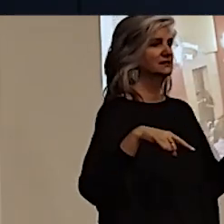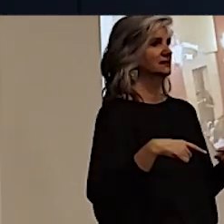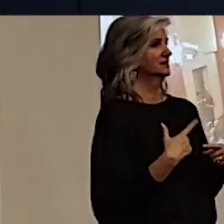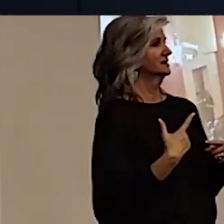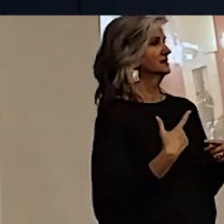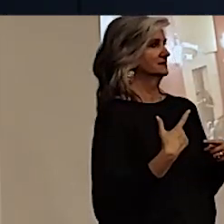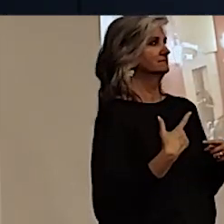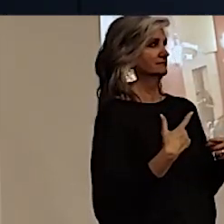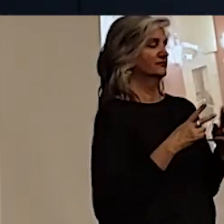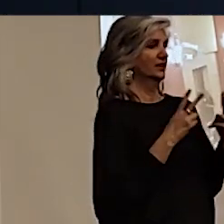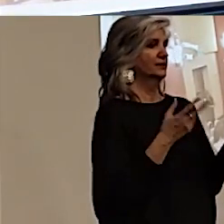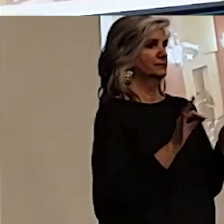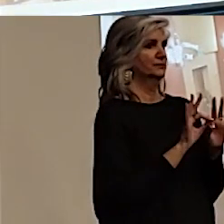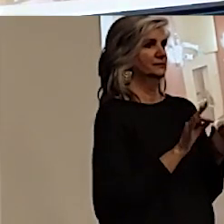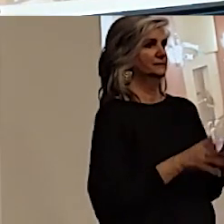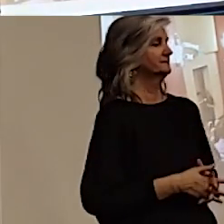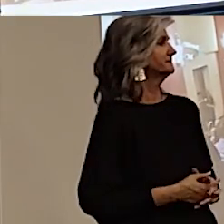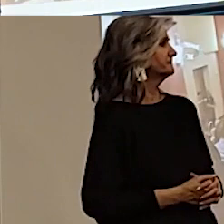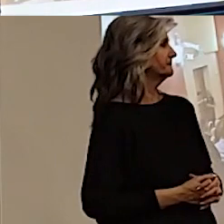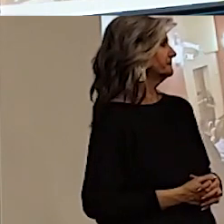is incredibly important.